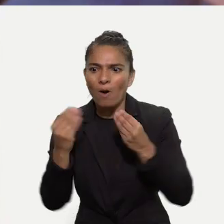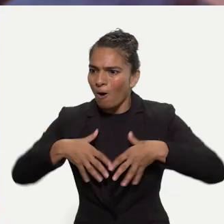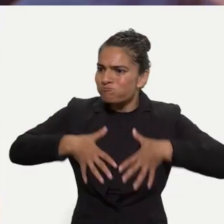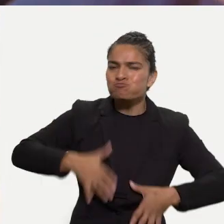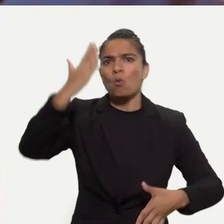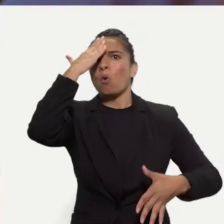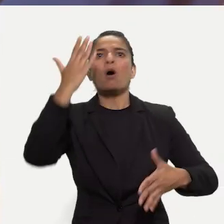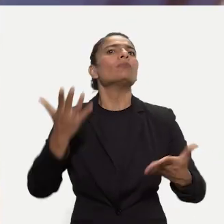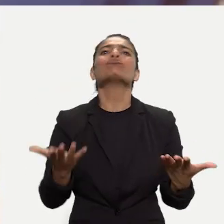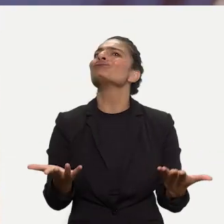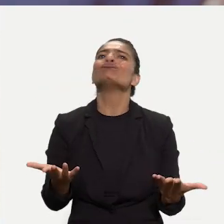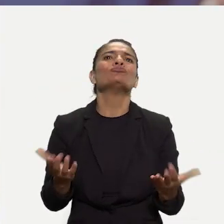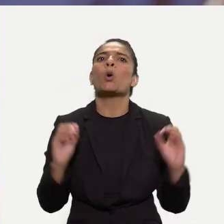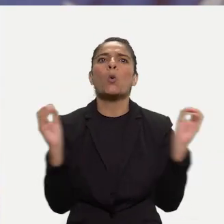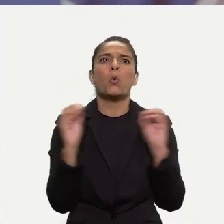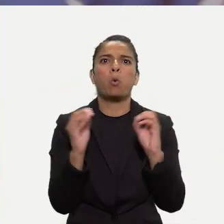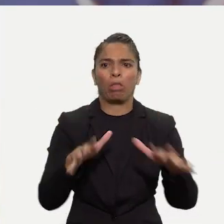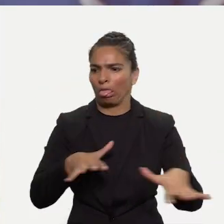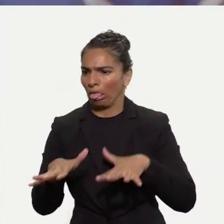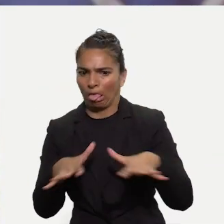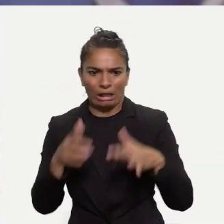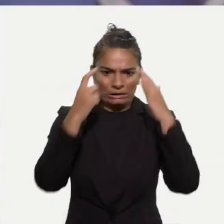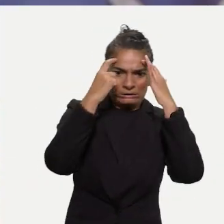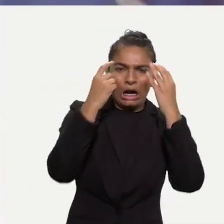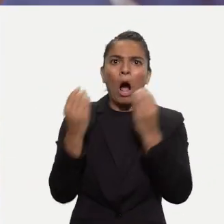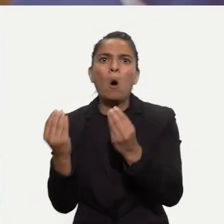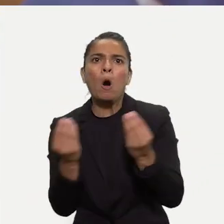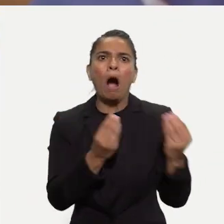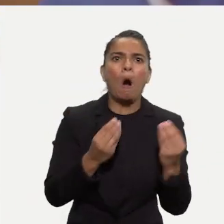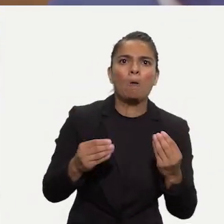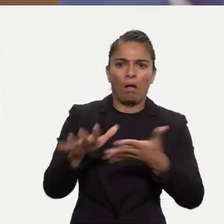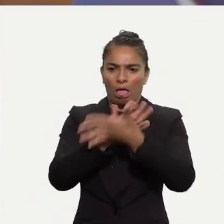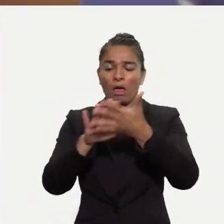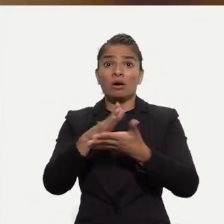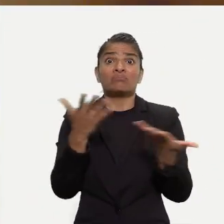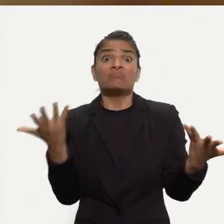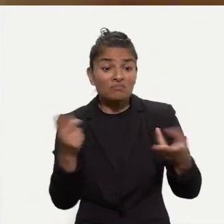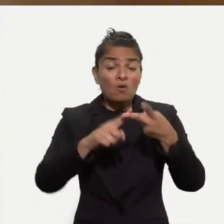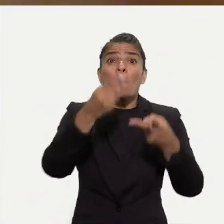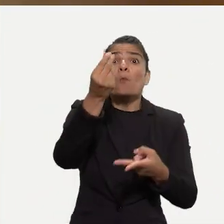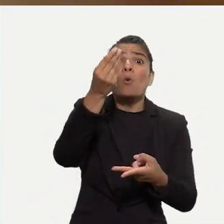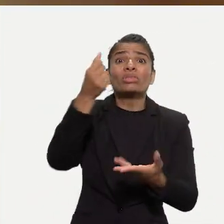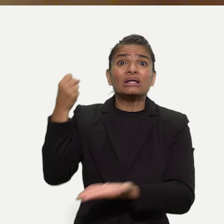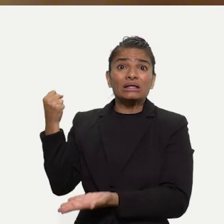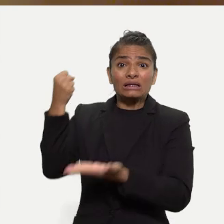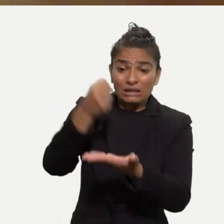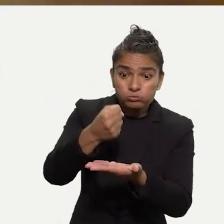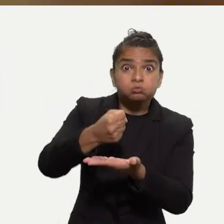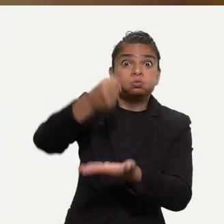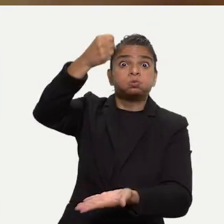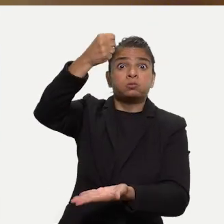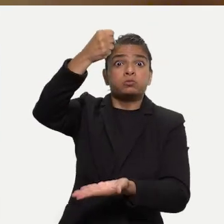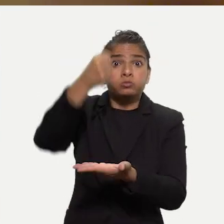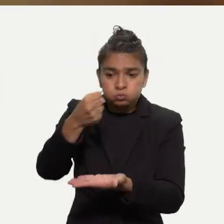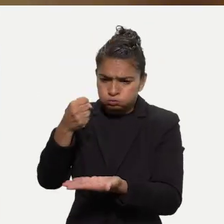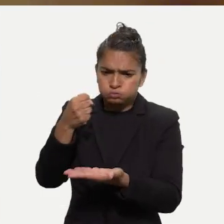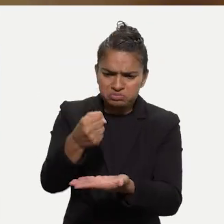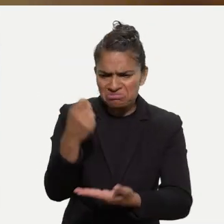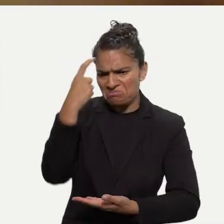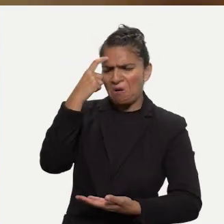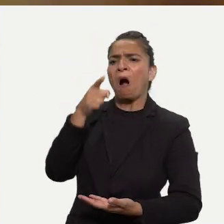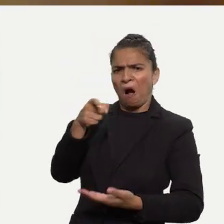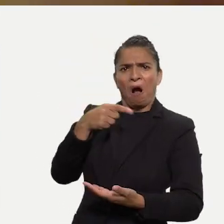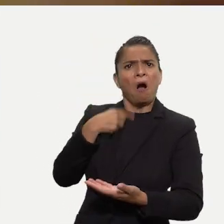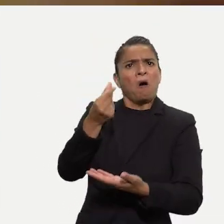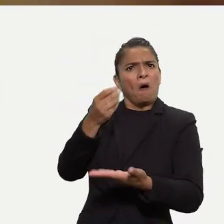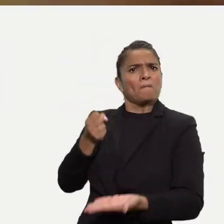implement these strategies, either because they did not have the technical know-how on how to do, for example, risk assessments, or they did not